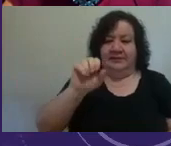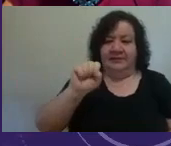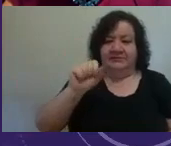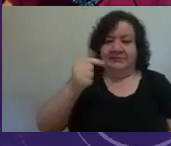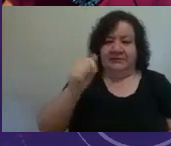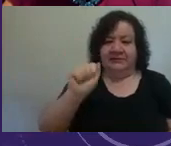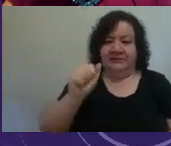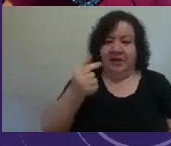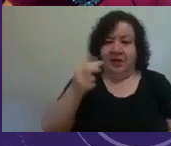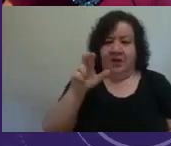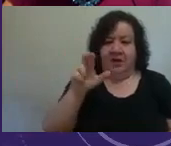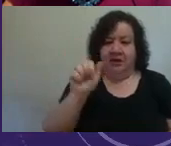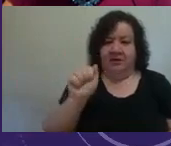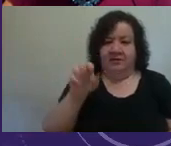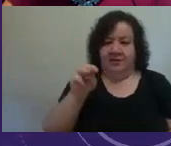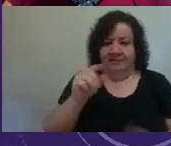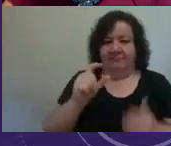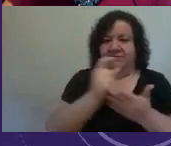own personal experience.